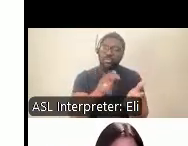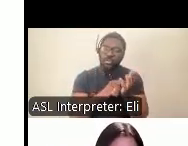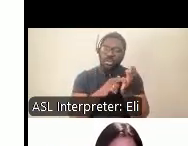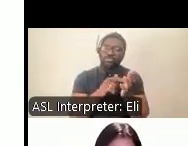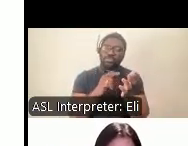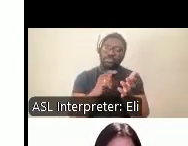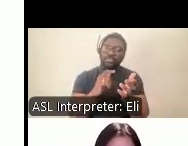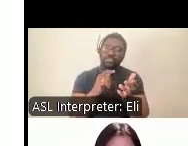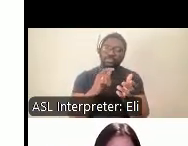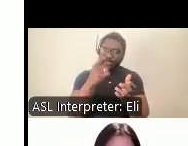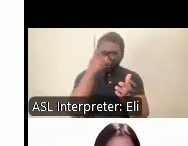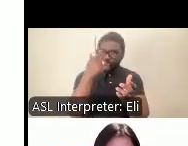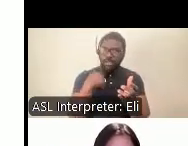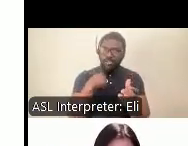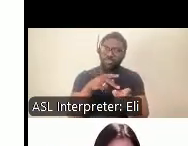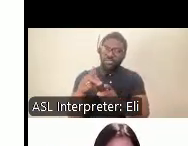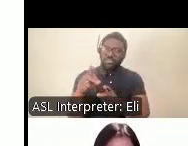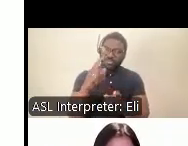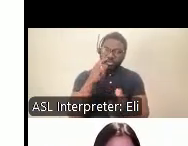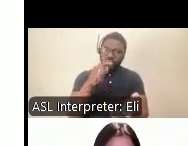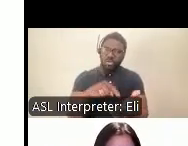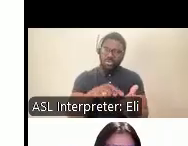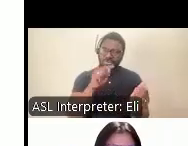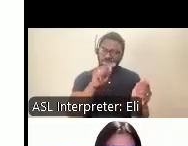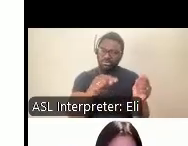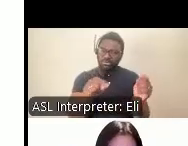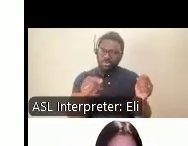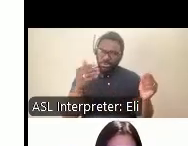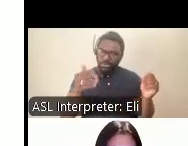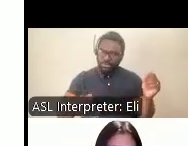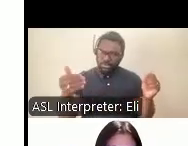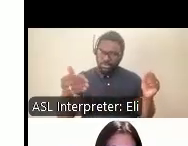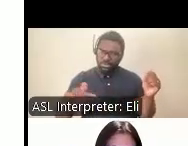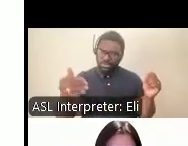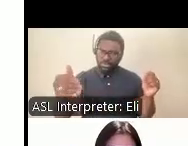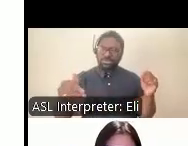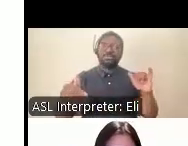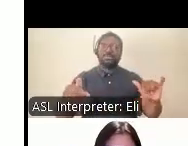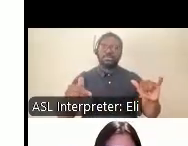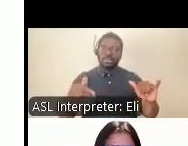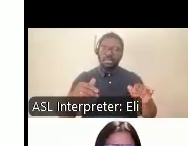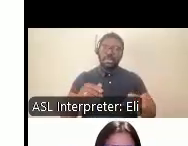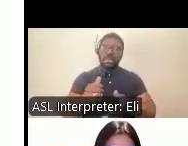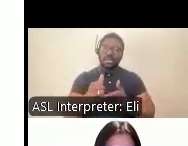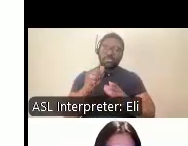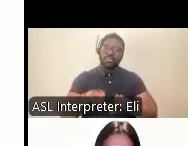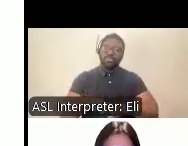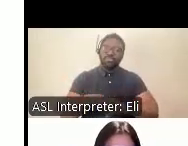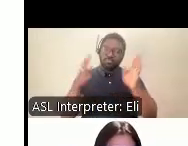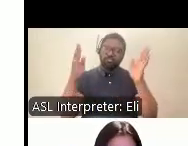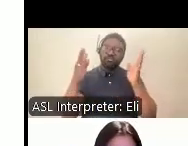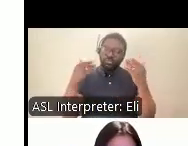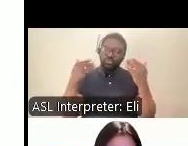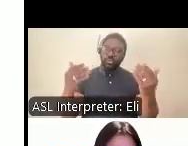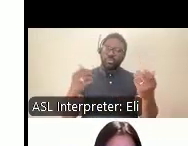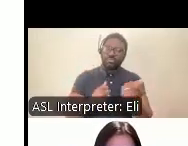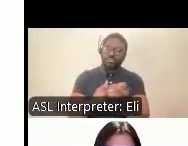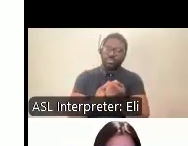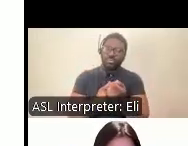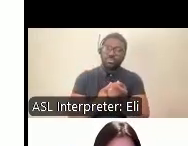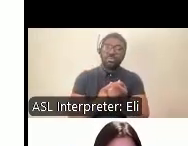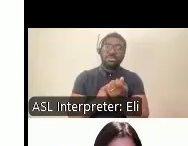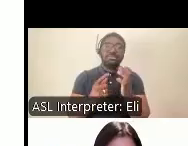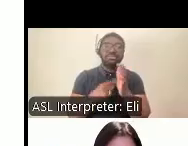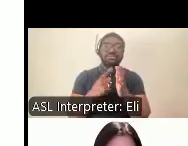can open the door to support job seekers. Sometimes customers may have trouble with time management